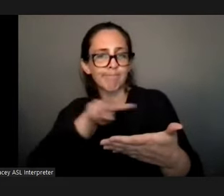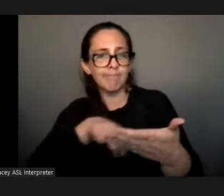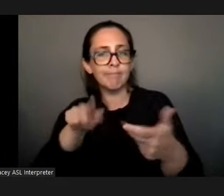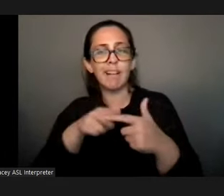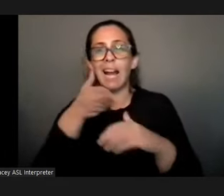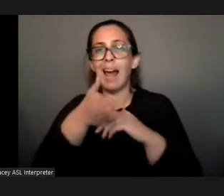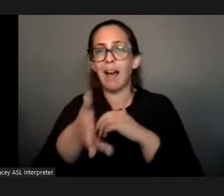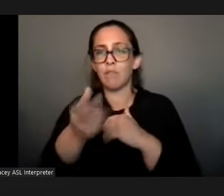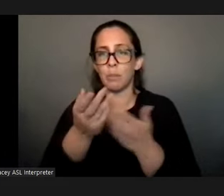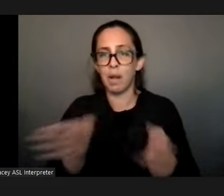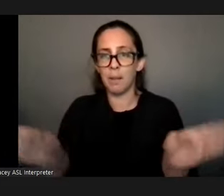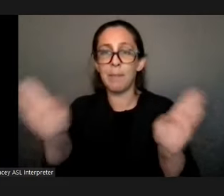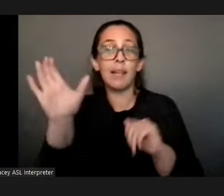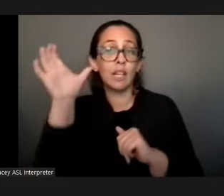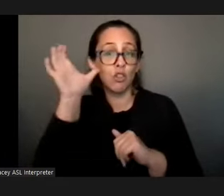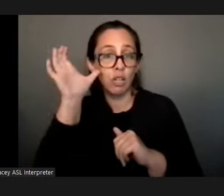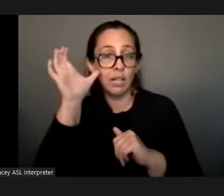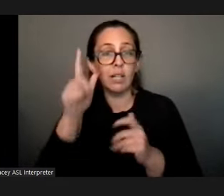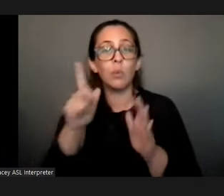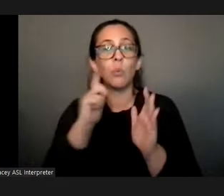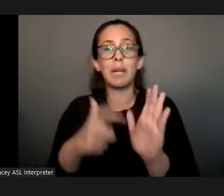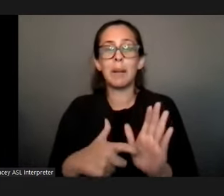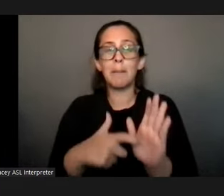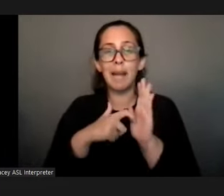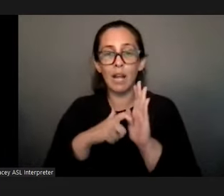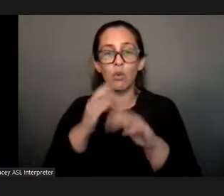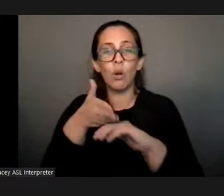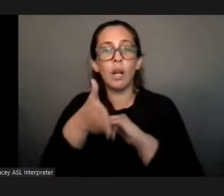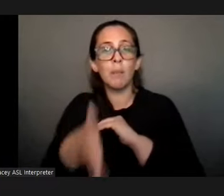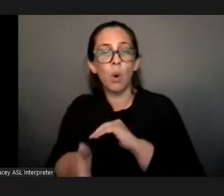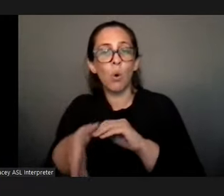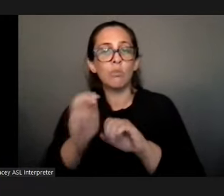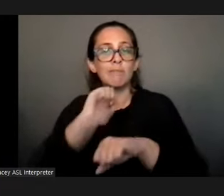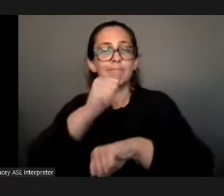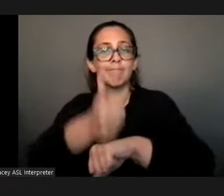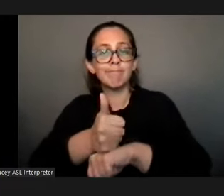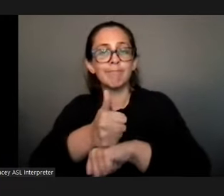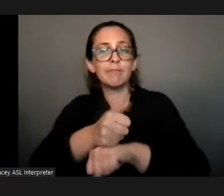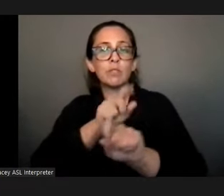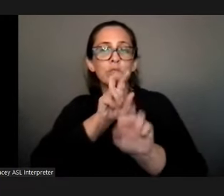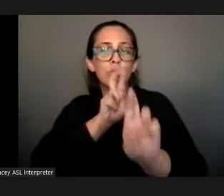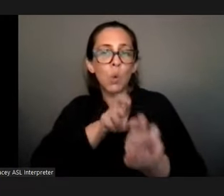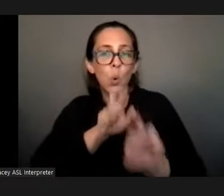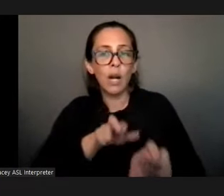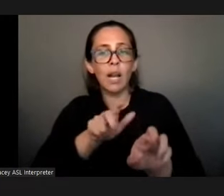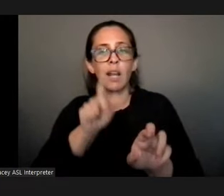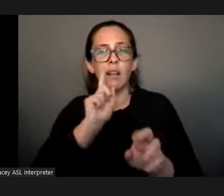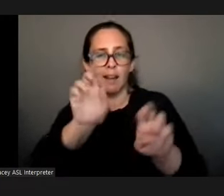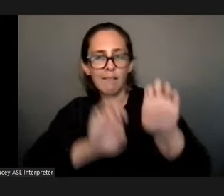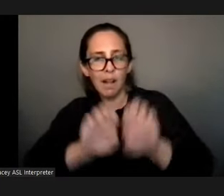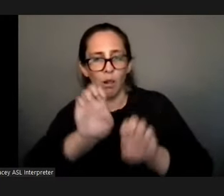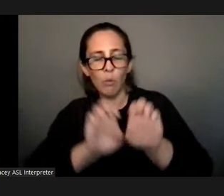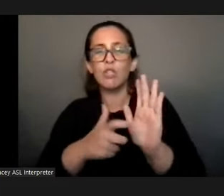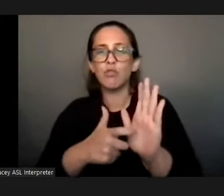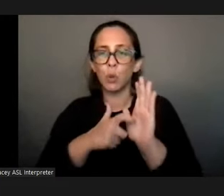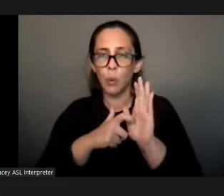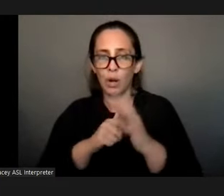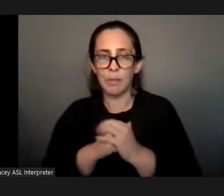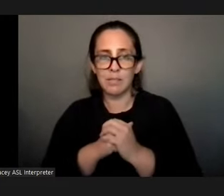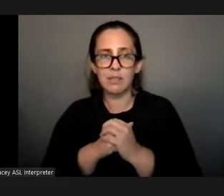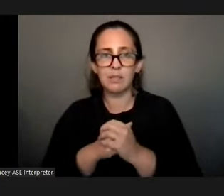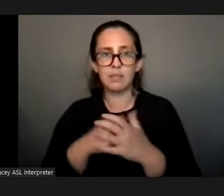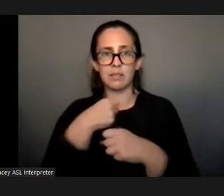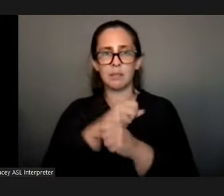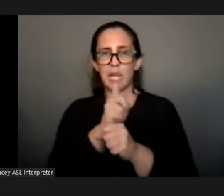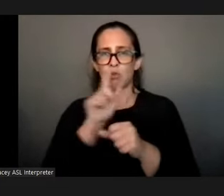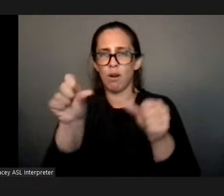public hearing. There are mandatory post-implementation reporting and evaluation requirements. To make sure everyone understands the